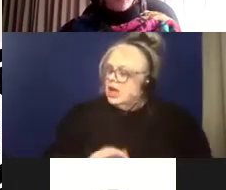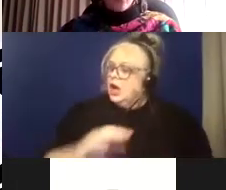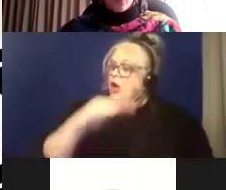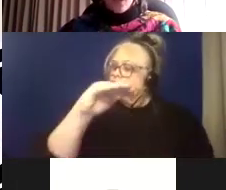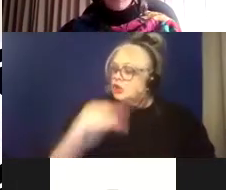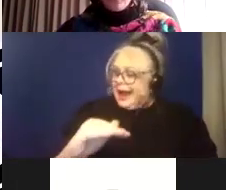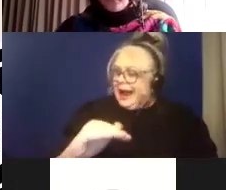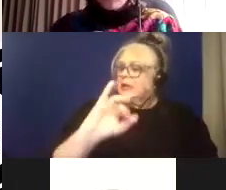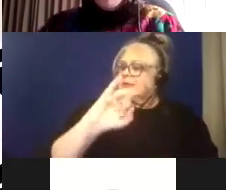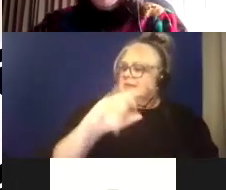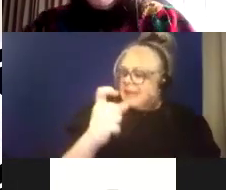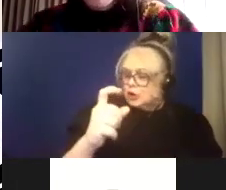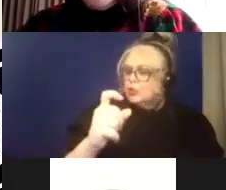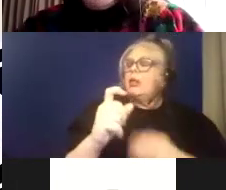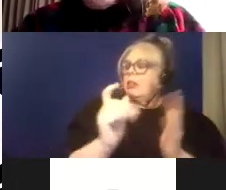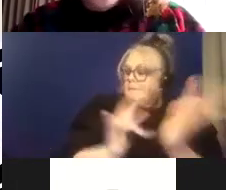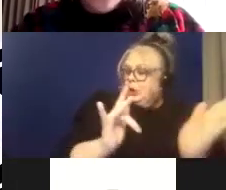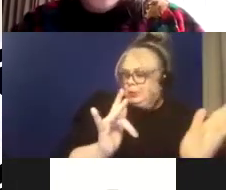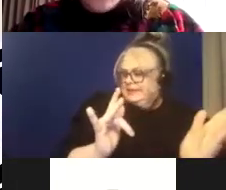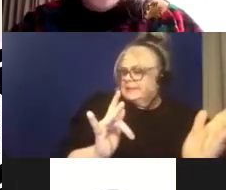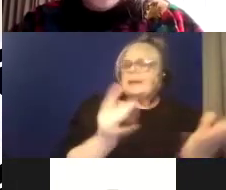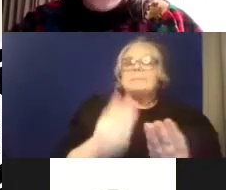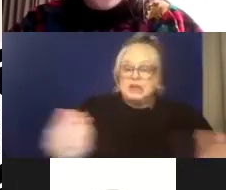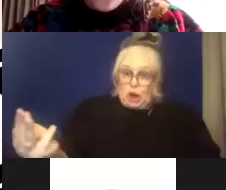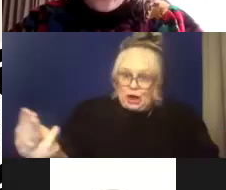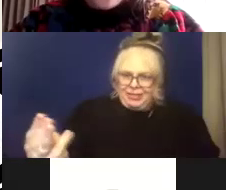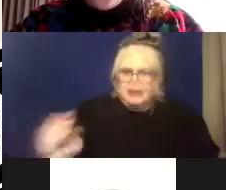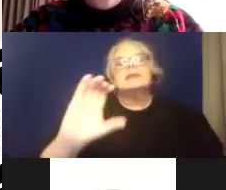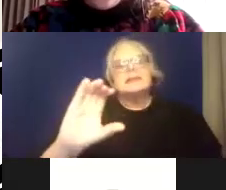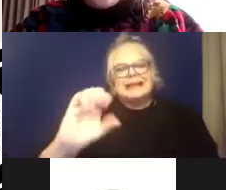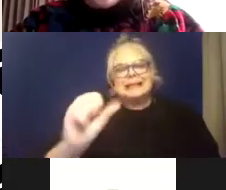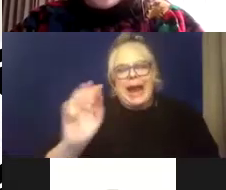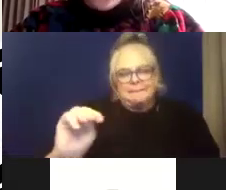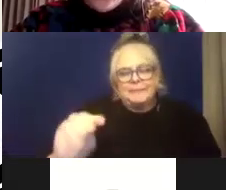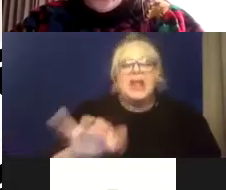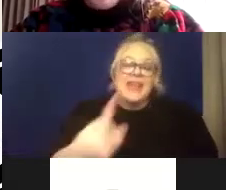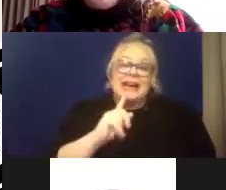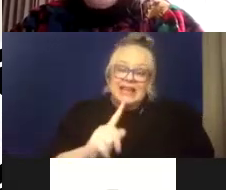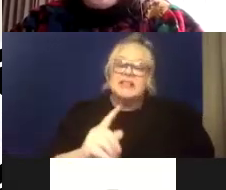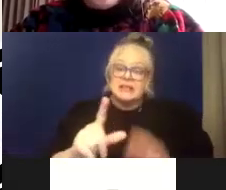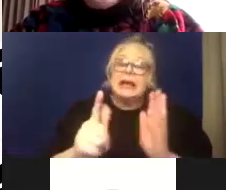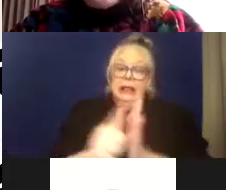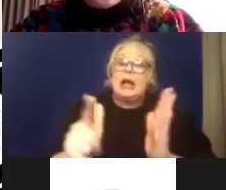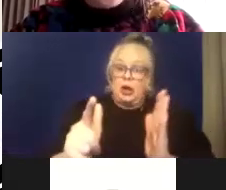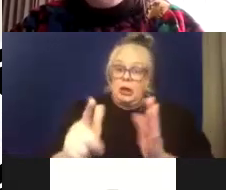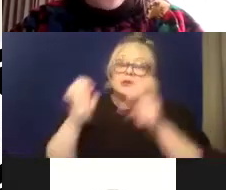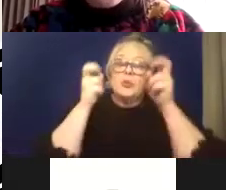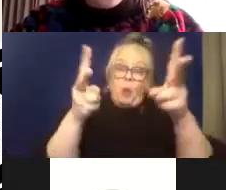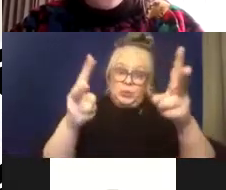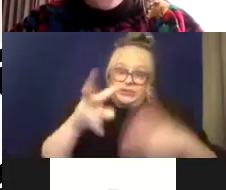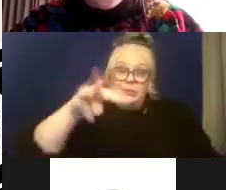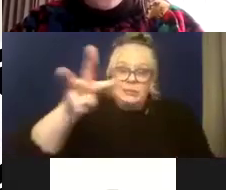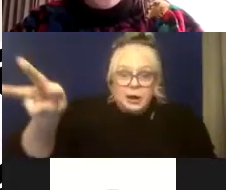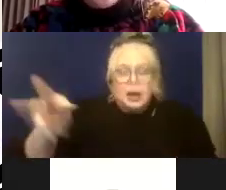and criminal law, but you may want to consider seeking support from an advocate or an attorney to help you navigate the